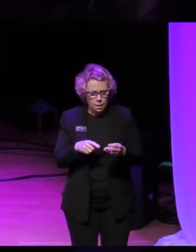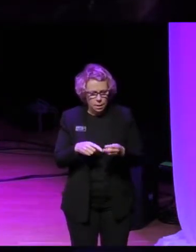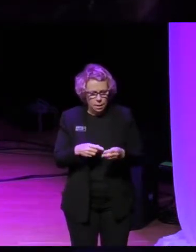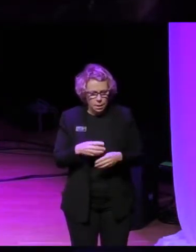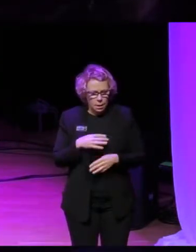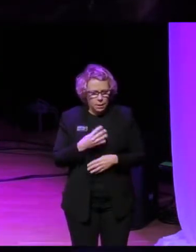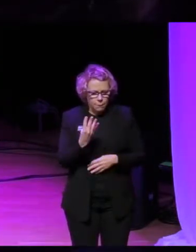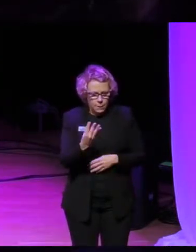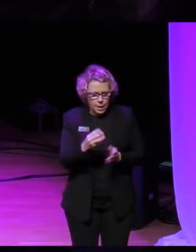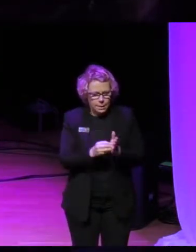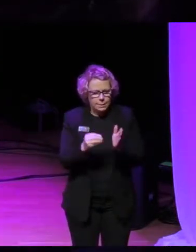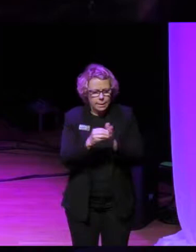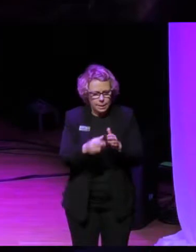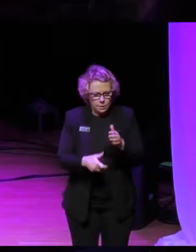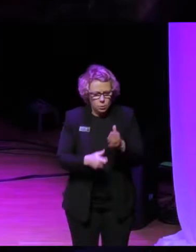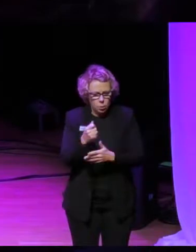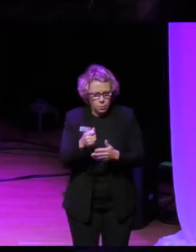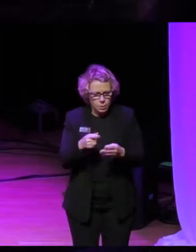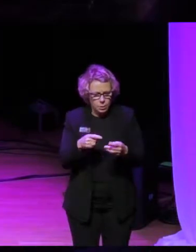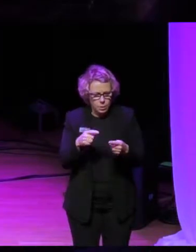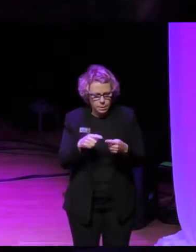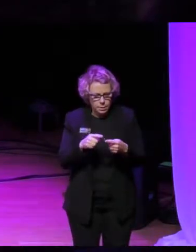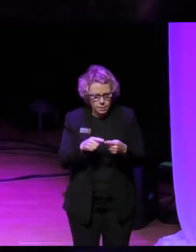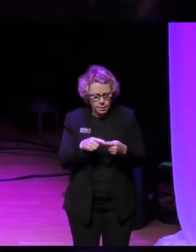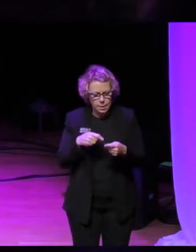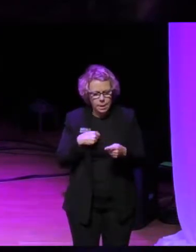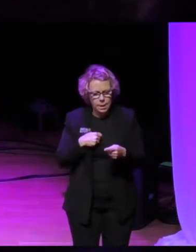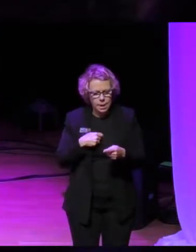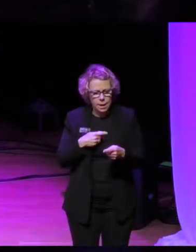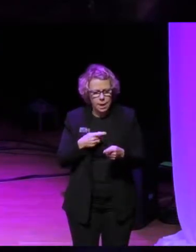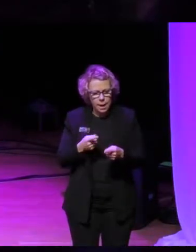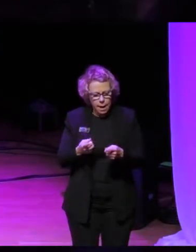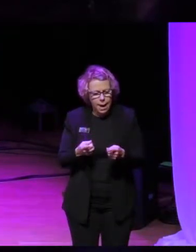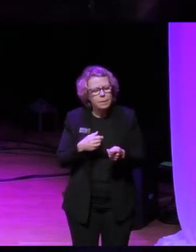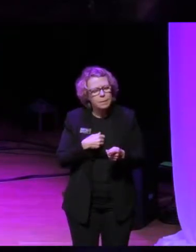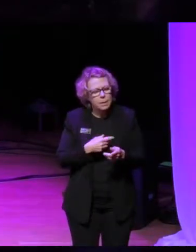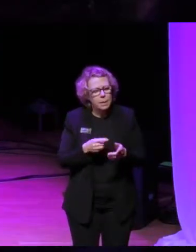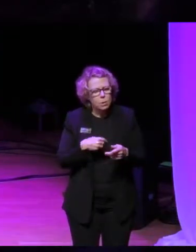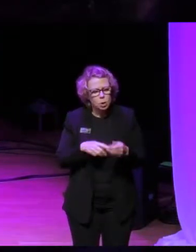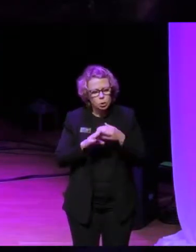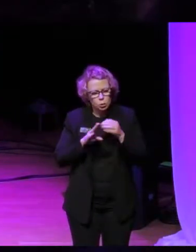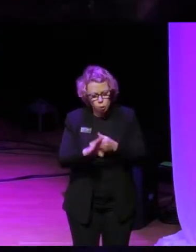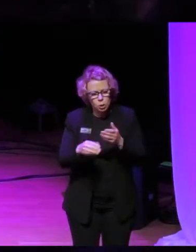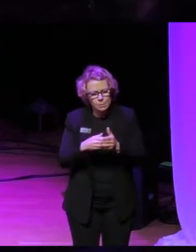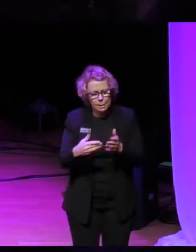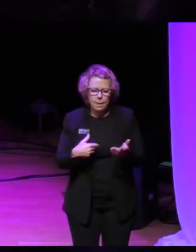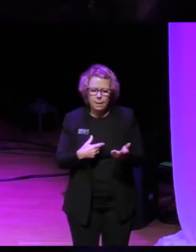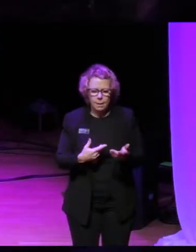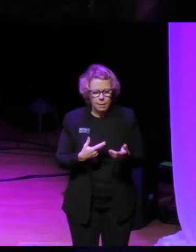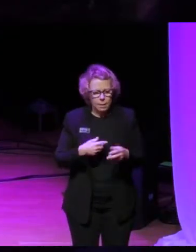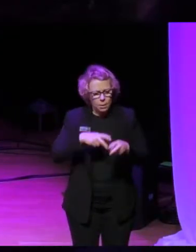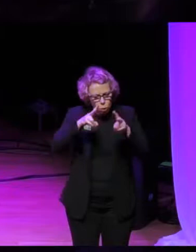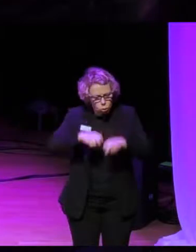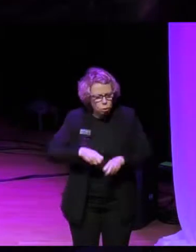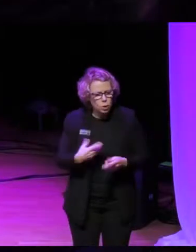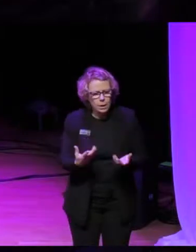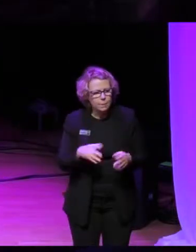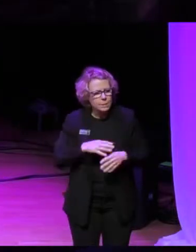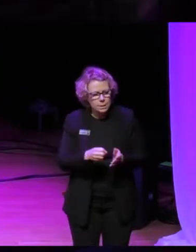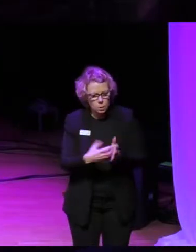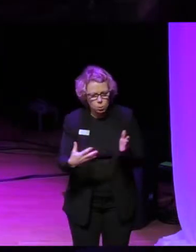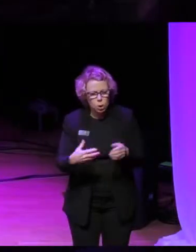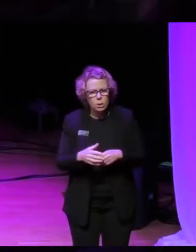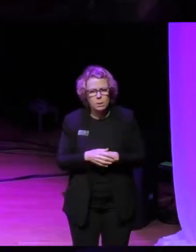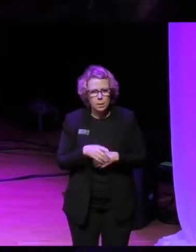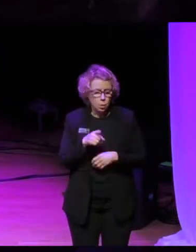mentioned, is the protection against unreasonable searches and seizures, and a First Amendment claim